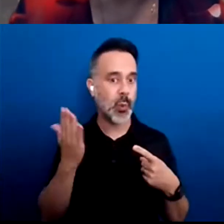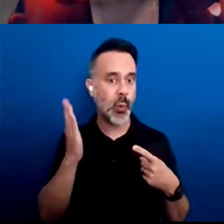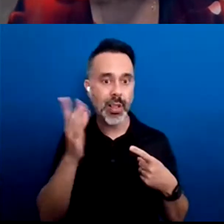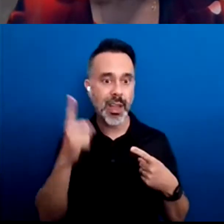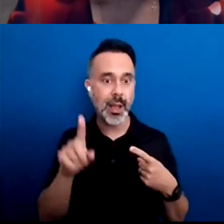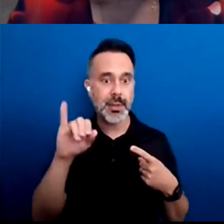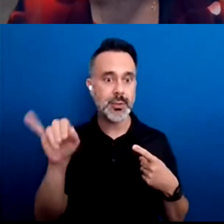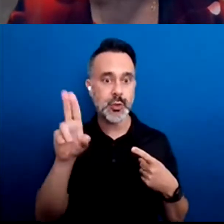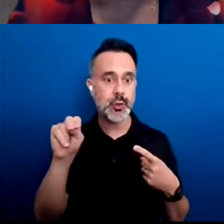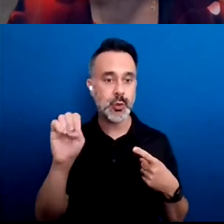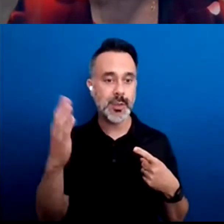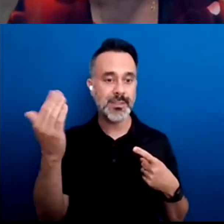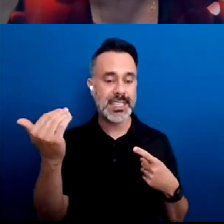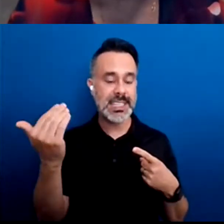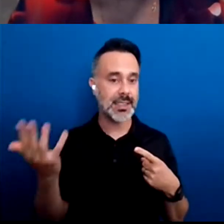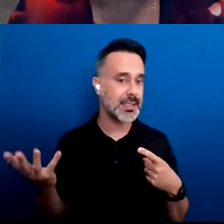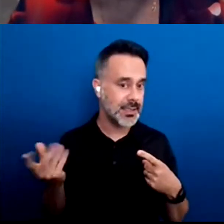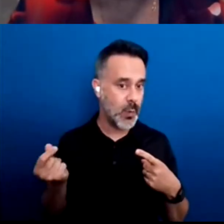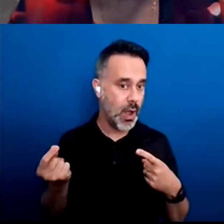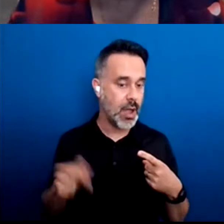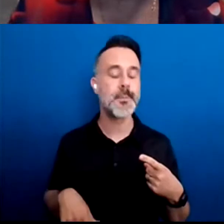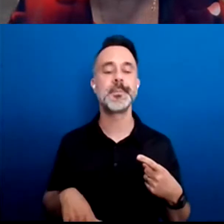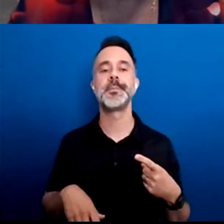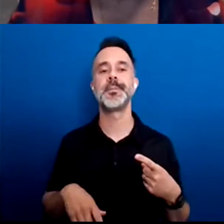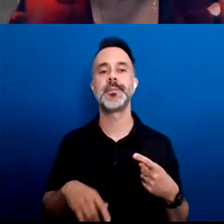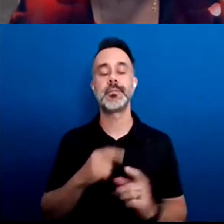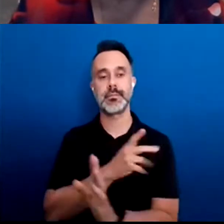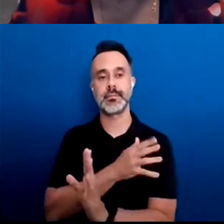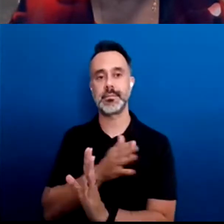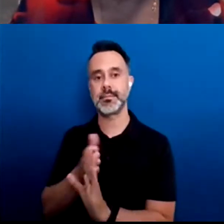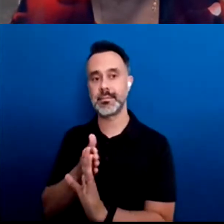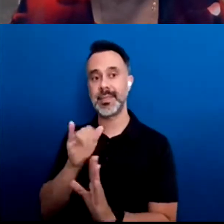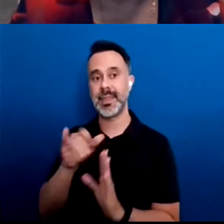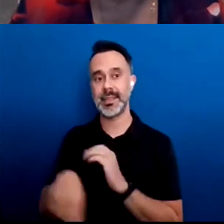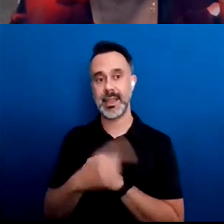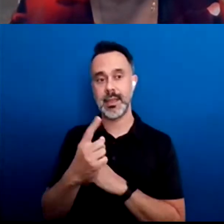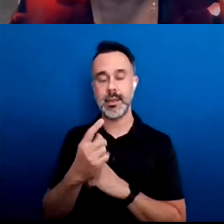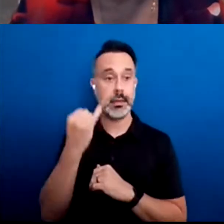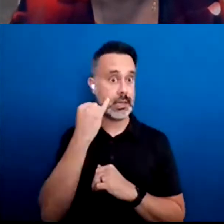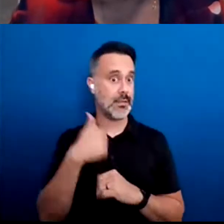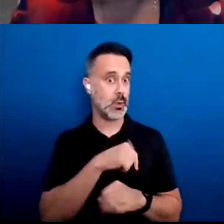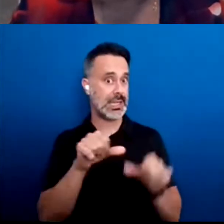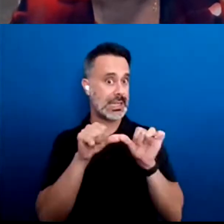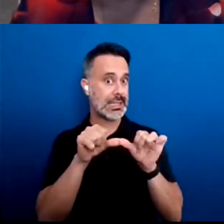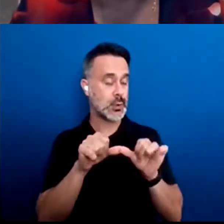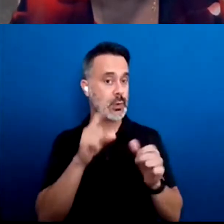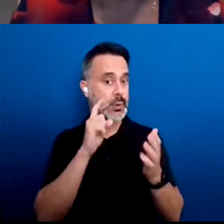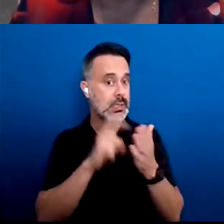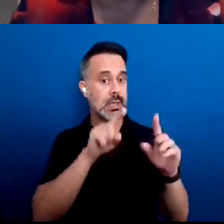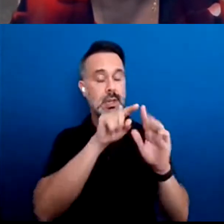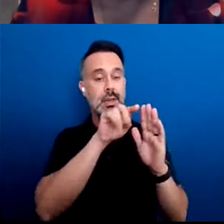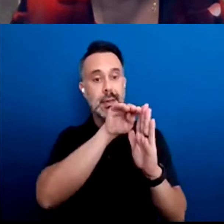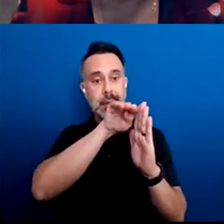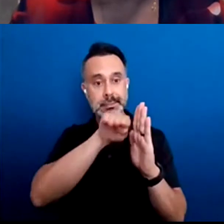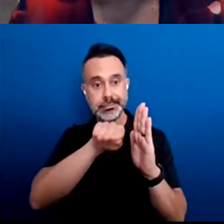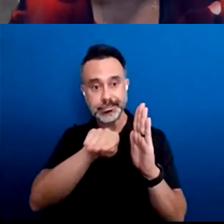15th. And when we get to that date, especially if we continue to see the continual decline